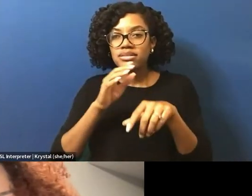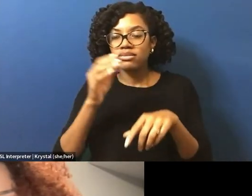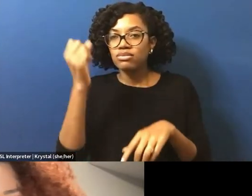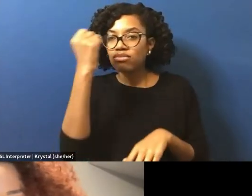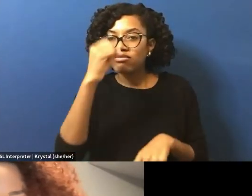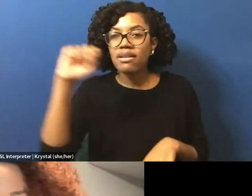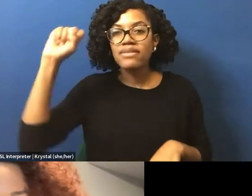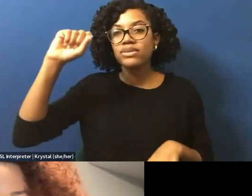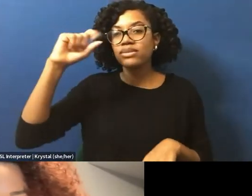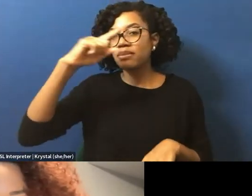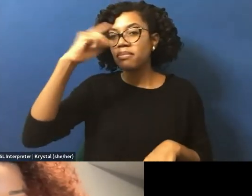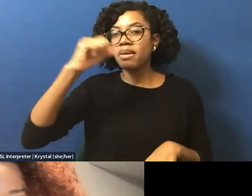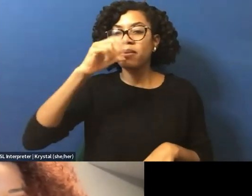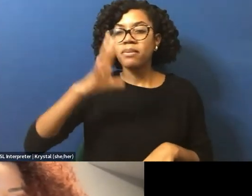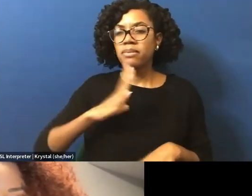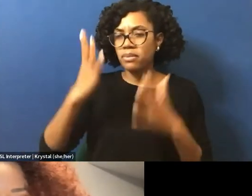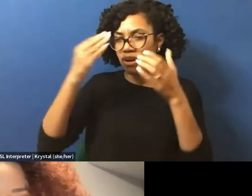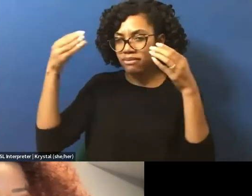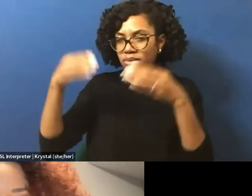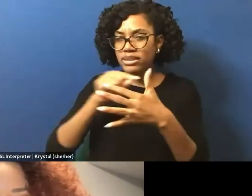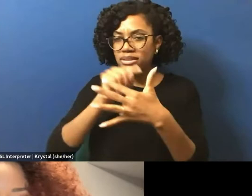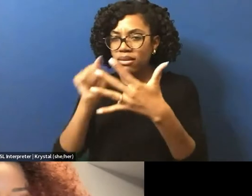women?